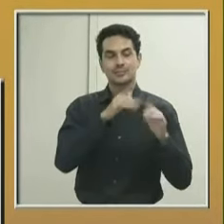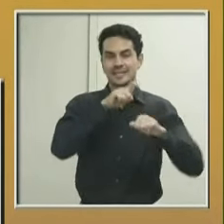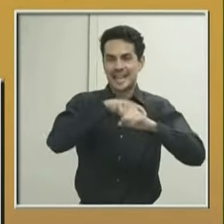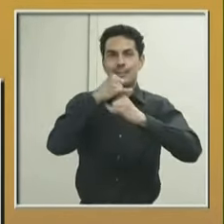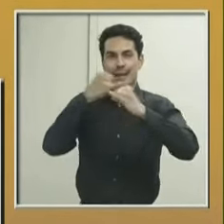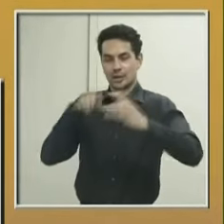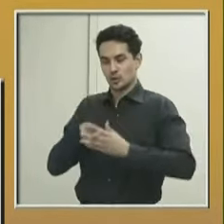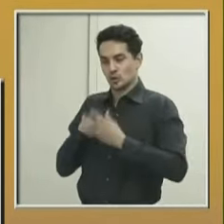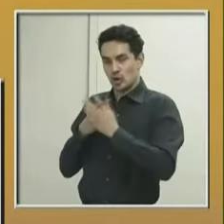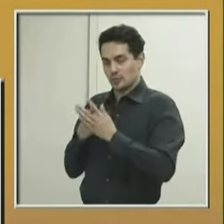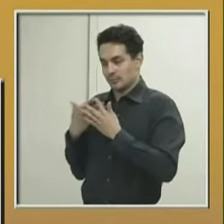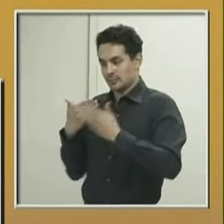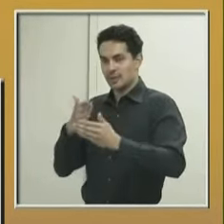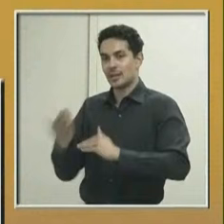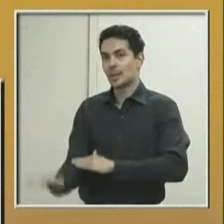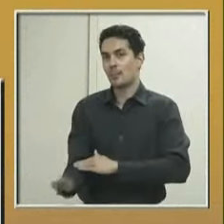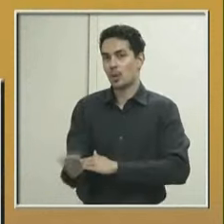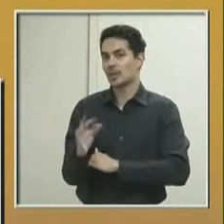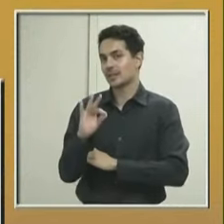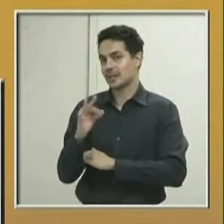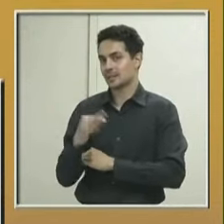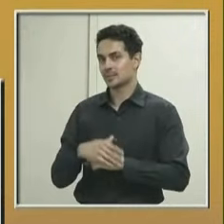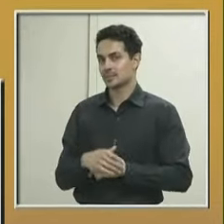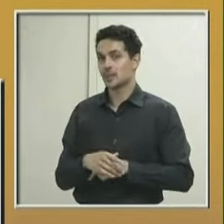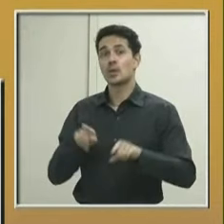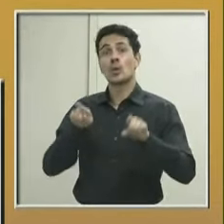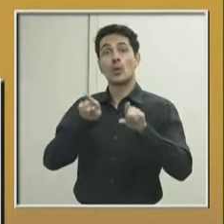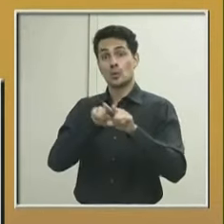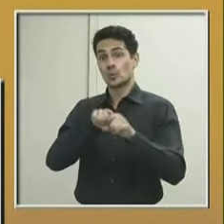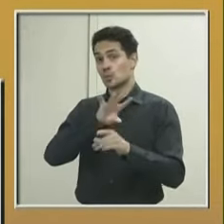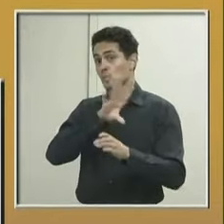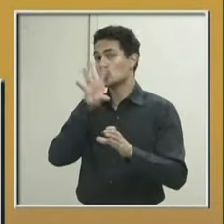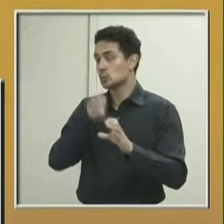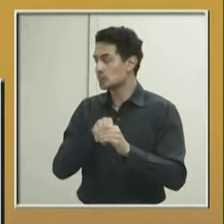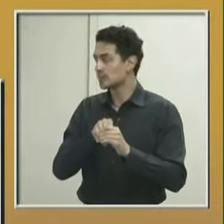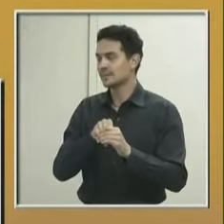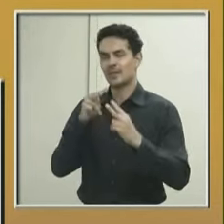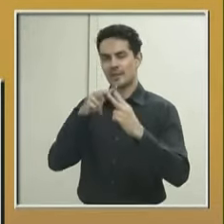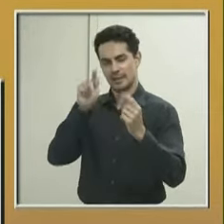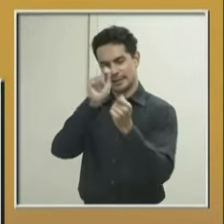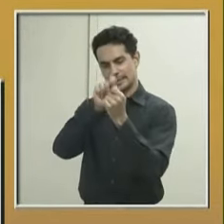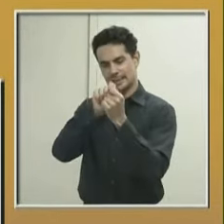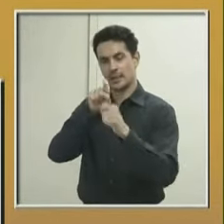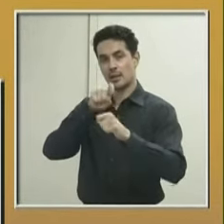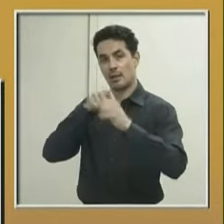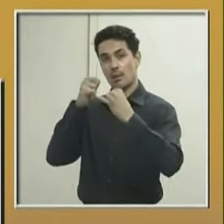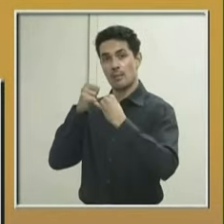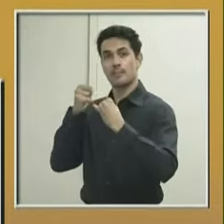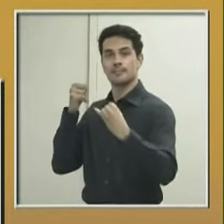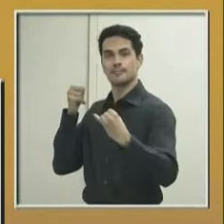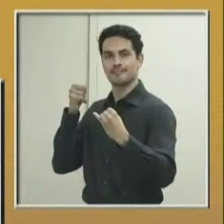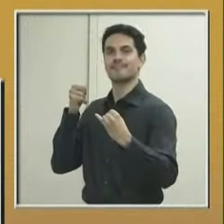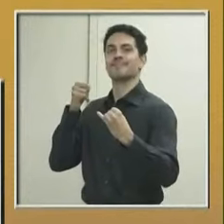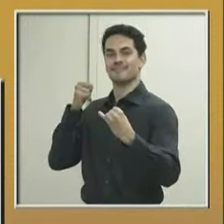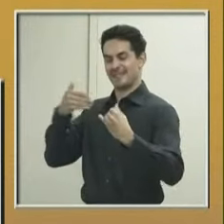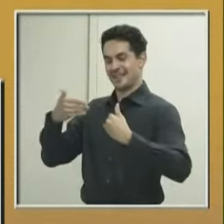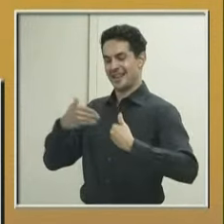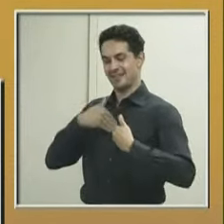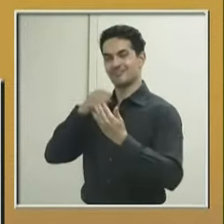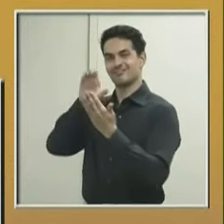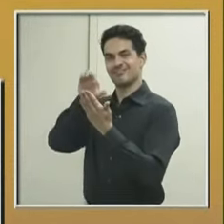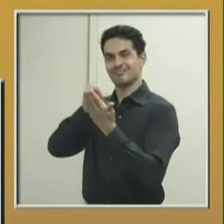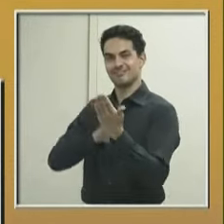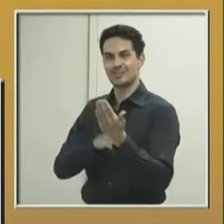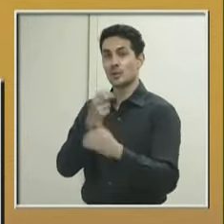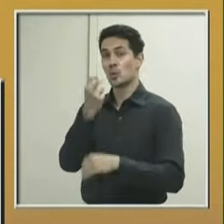9th. Now, it also includes a very detailed timeline that consists of